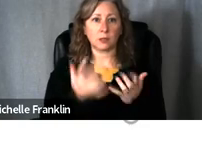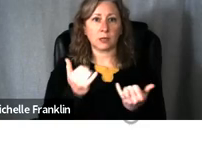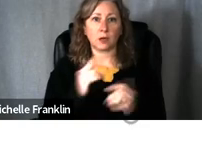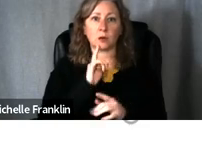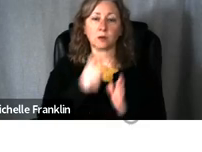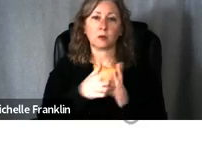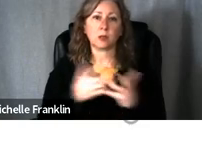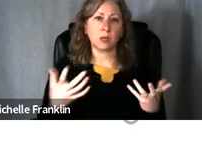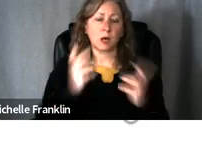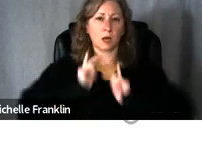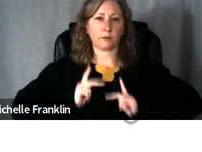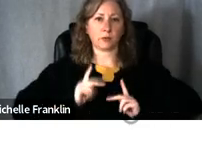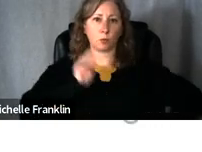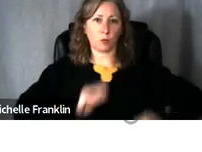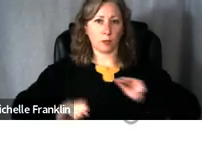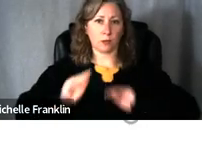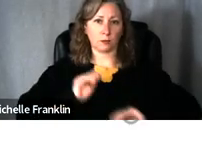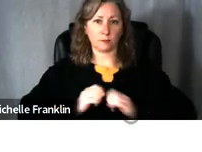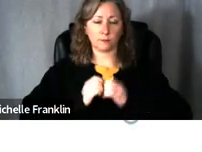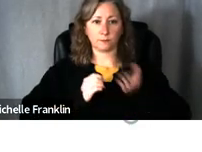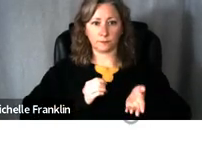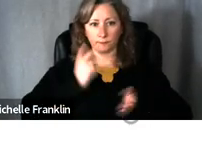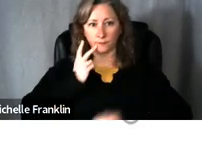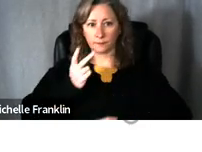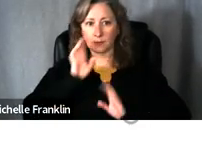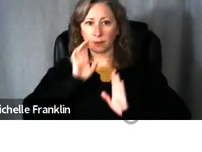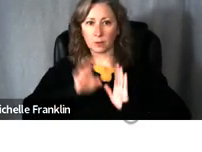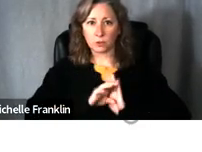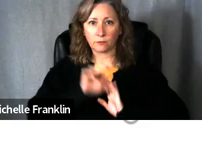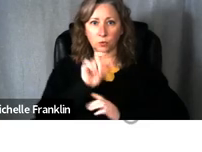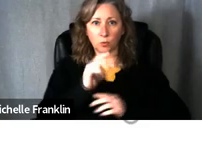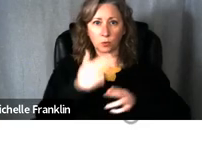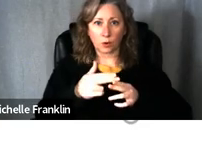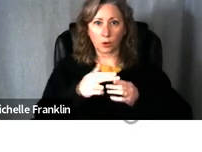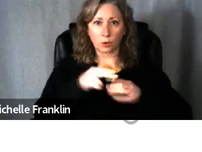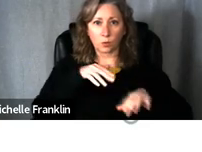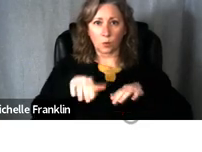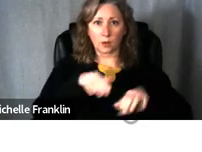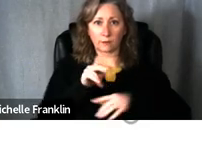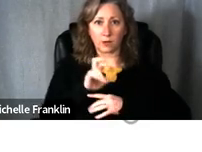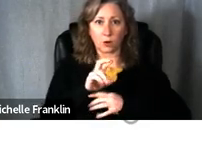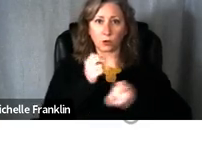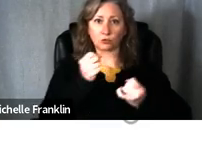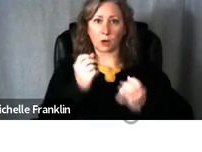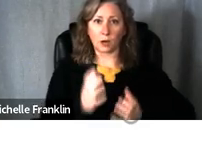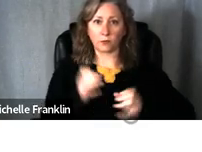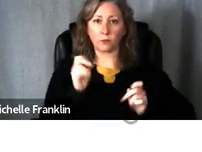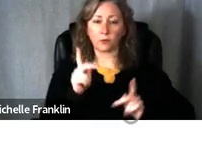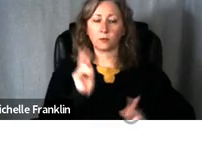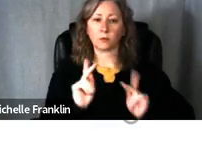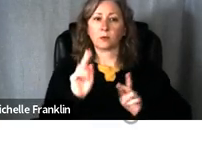physical motion. So here we have an image of a tool called Walk-in VR Driver that lets users with